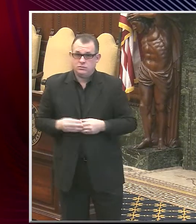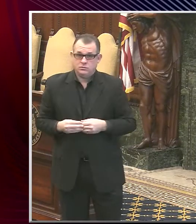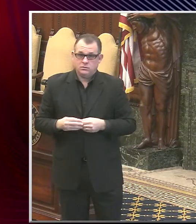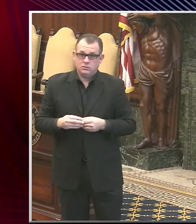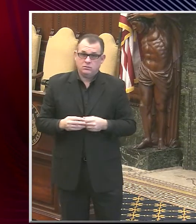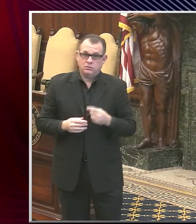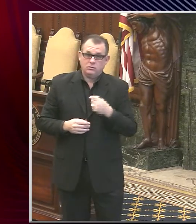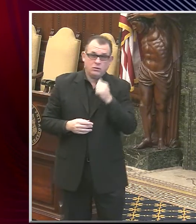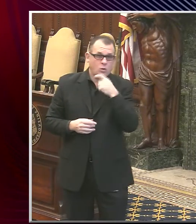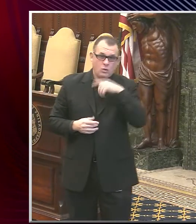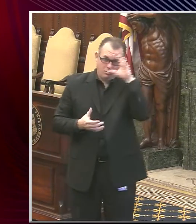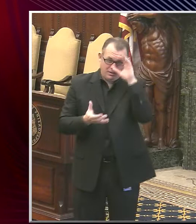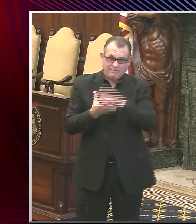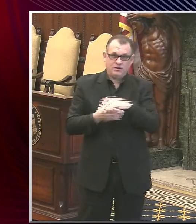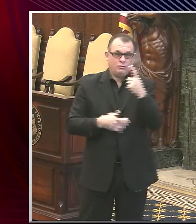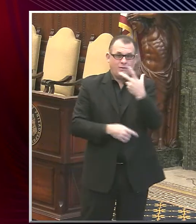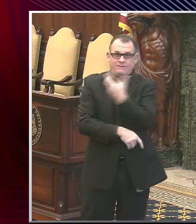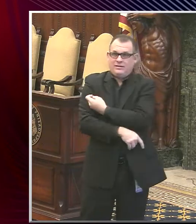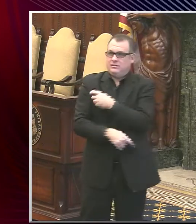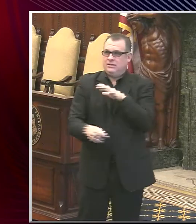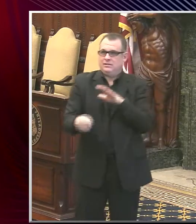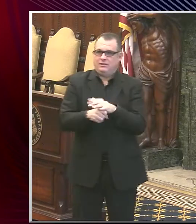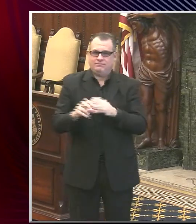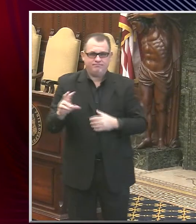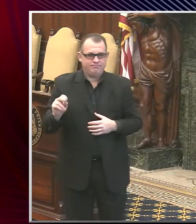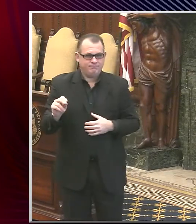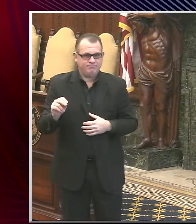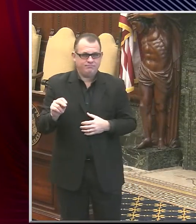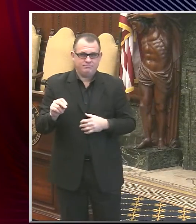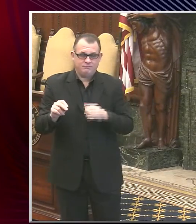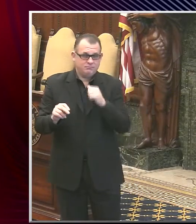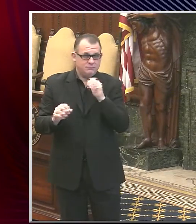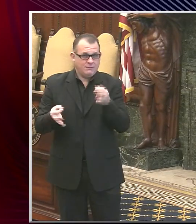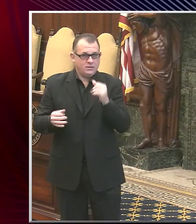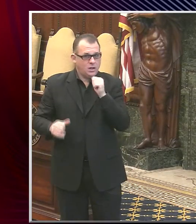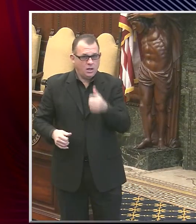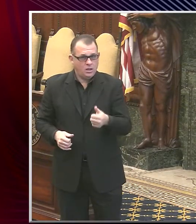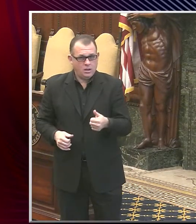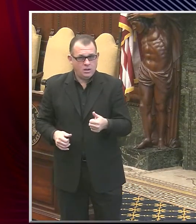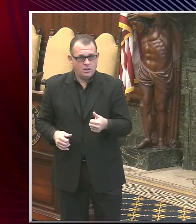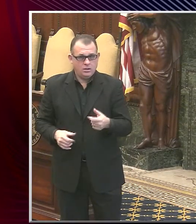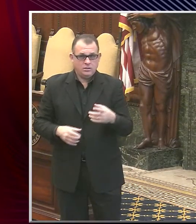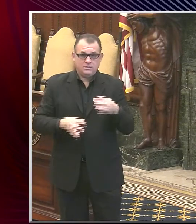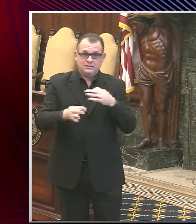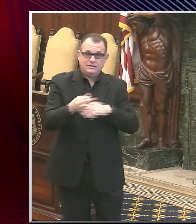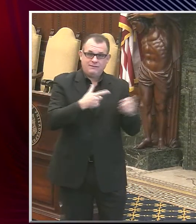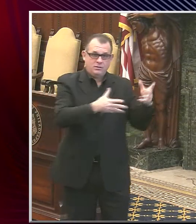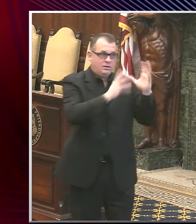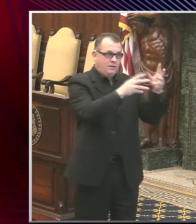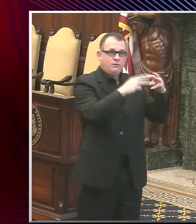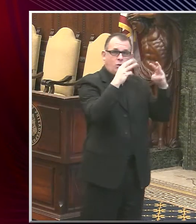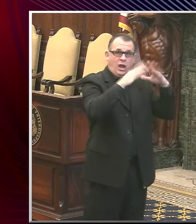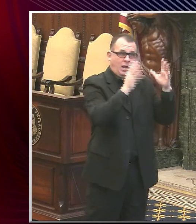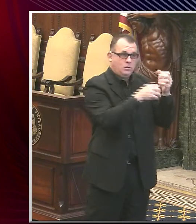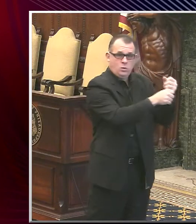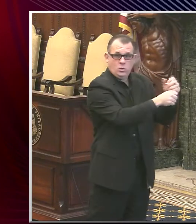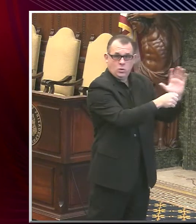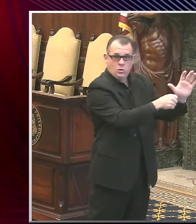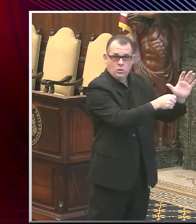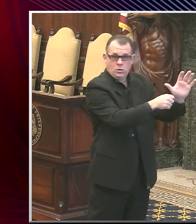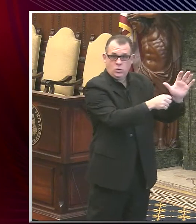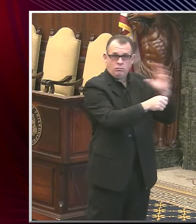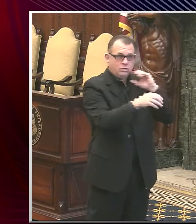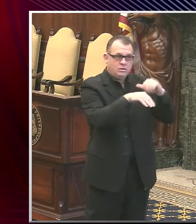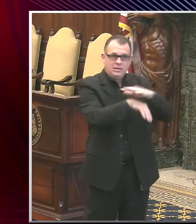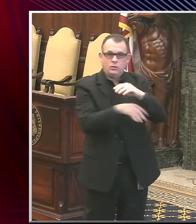it is to give people 1 dose only. So there's a recommendation that instead of those doses being kept at a warehouse, that they be